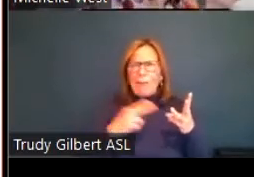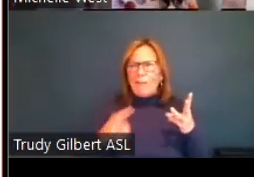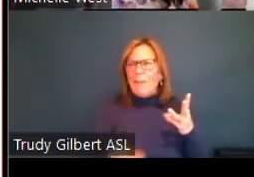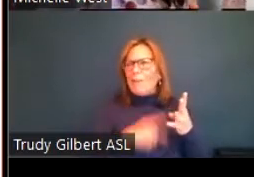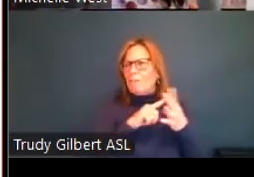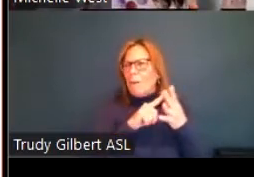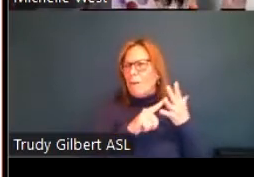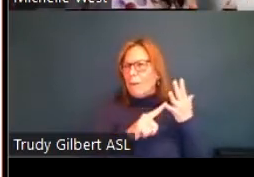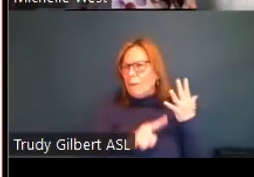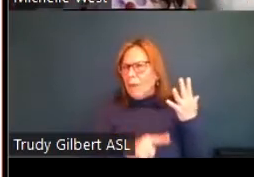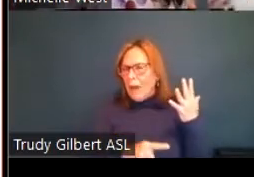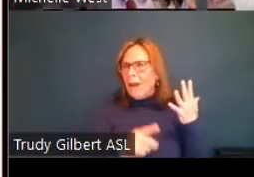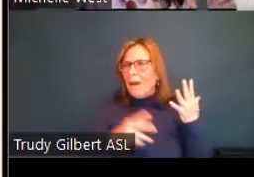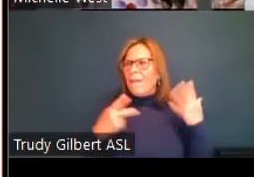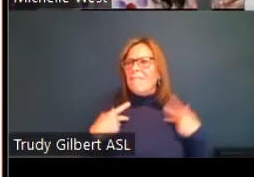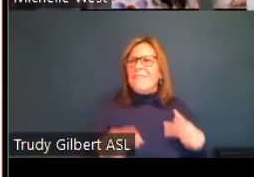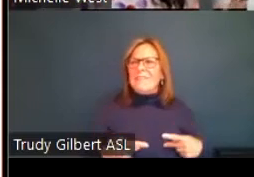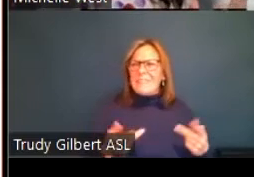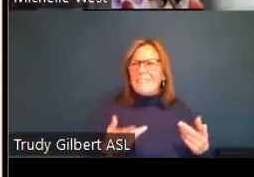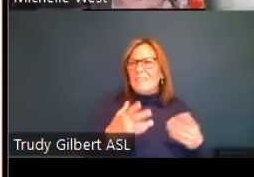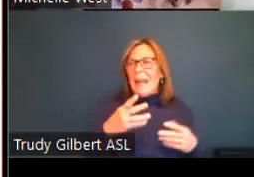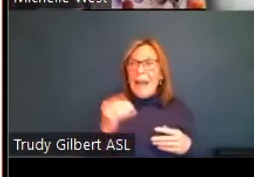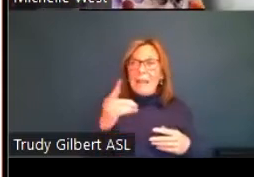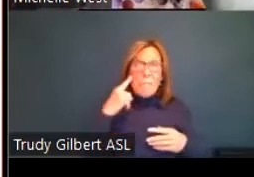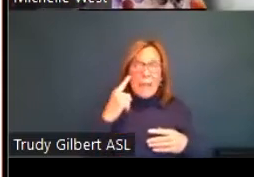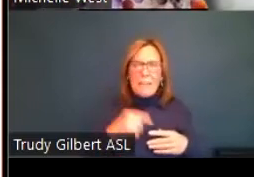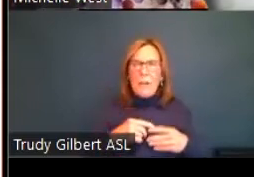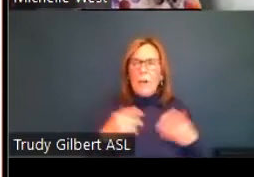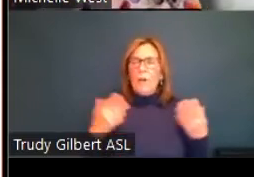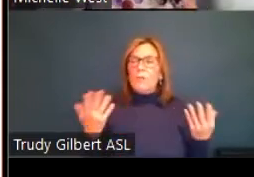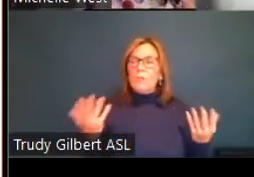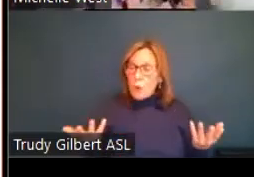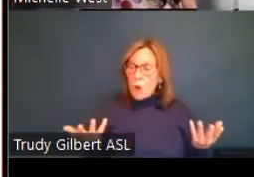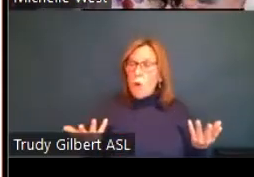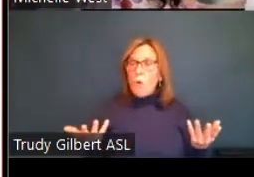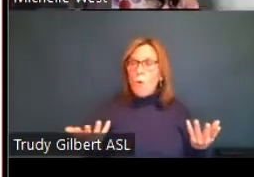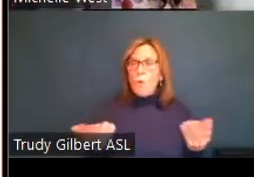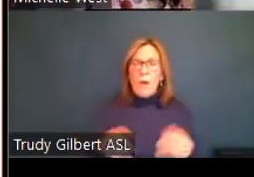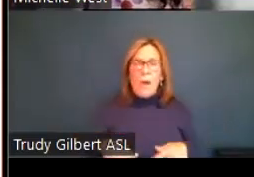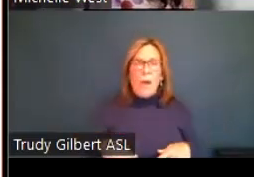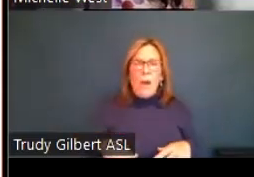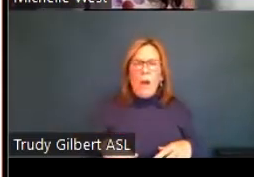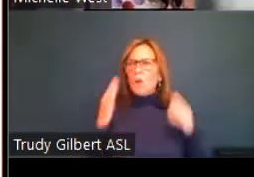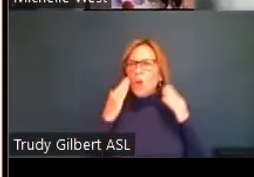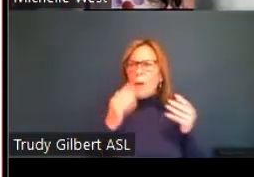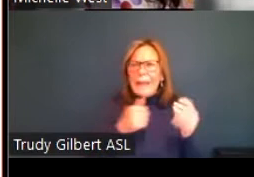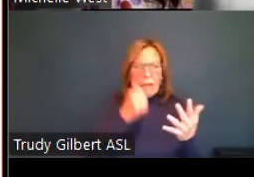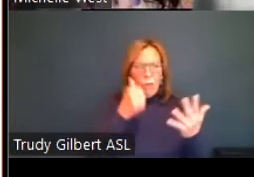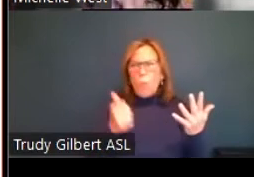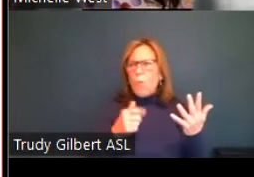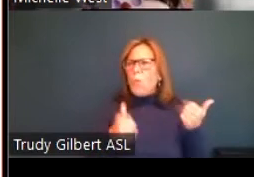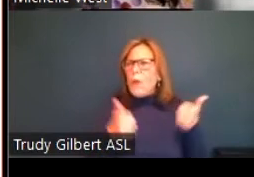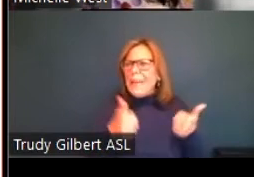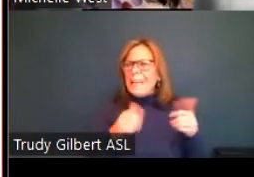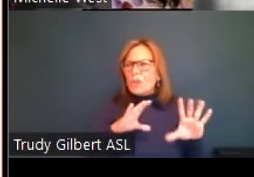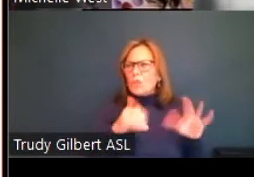so we have physical and a mental. And so knowing what, which group the people are in, if you're really targeting